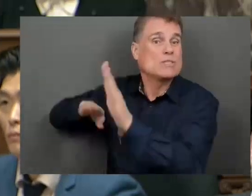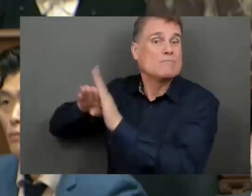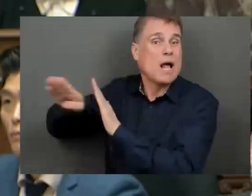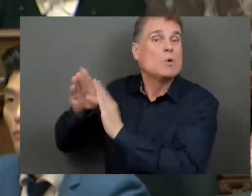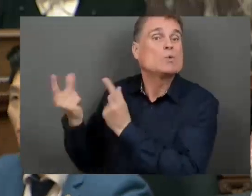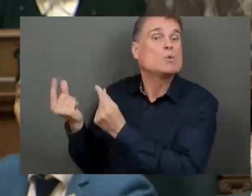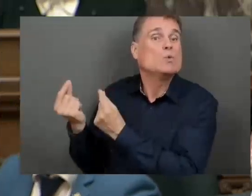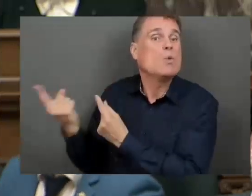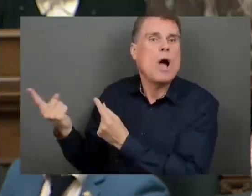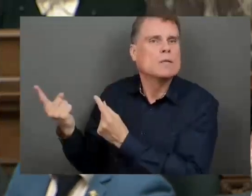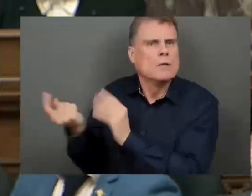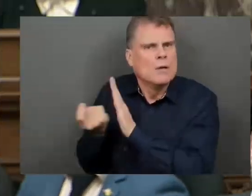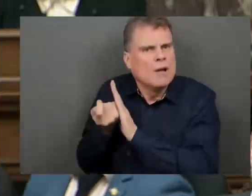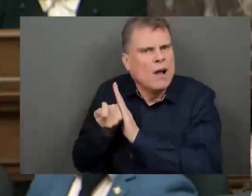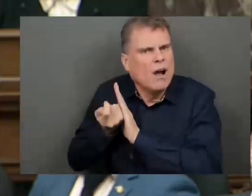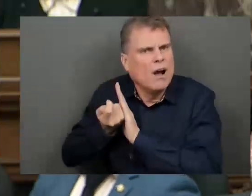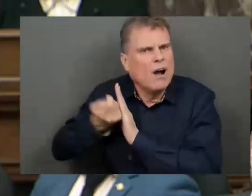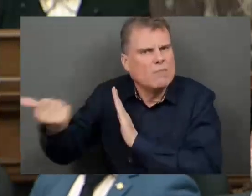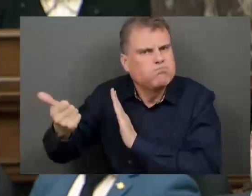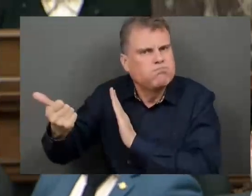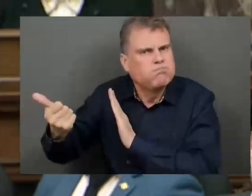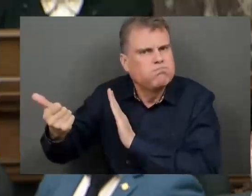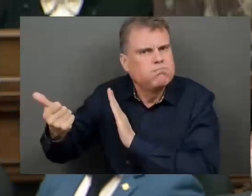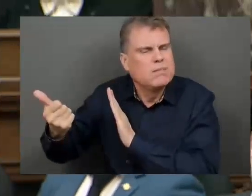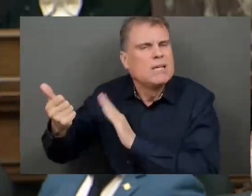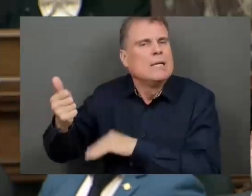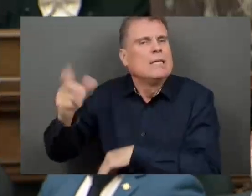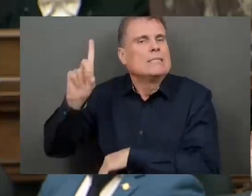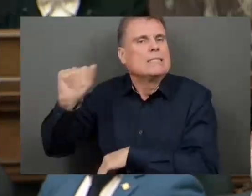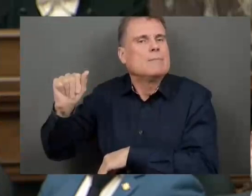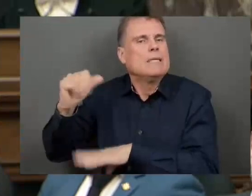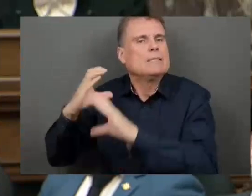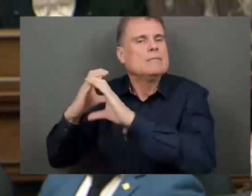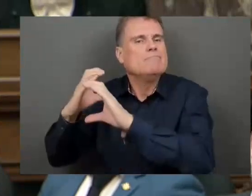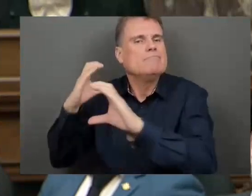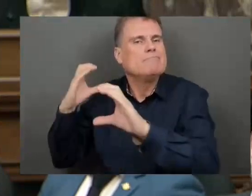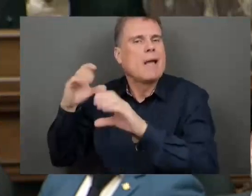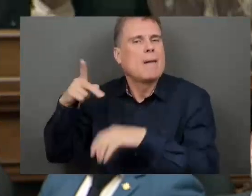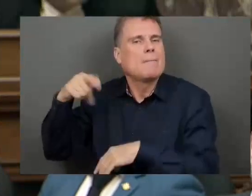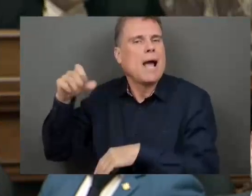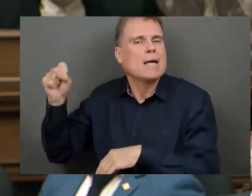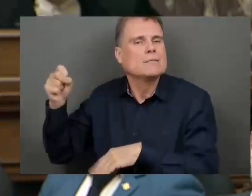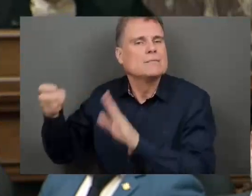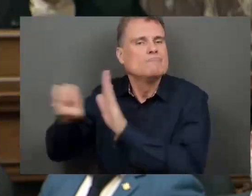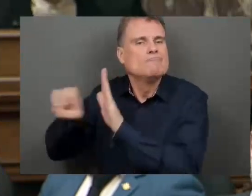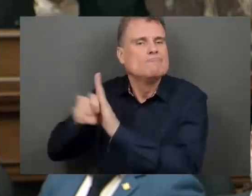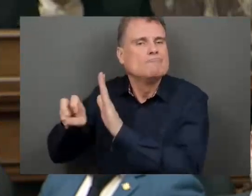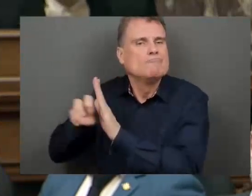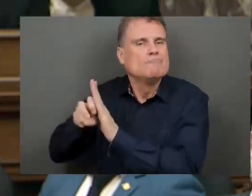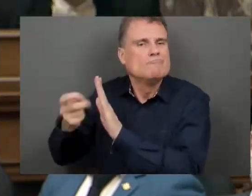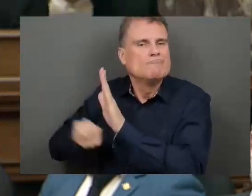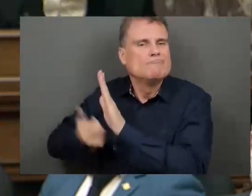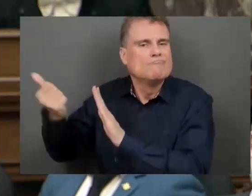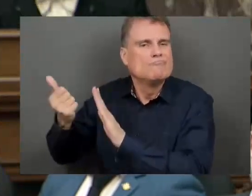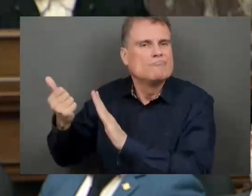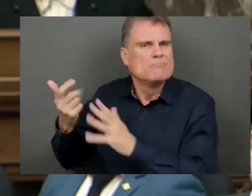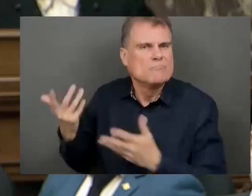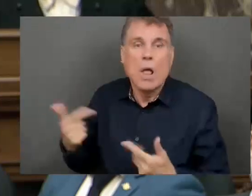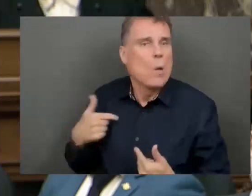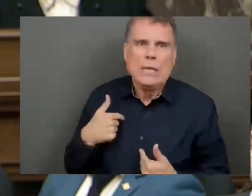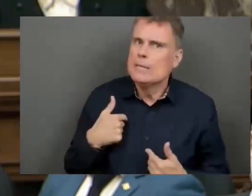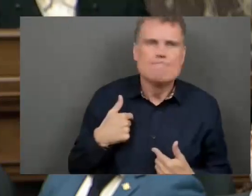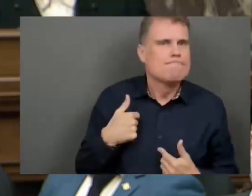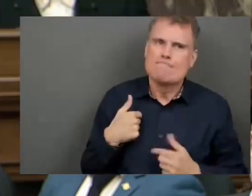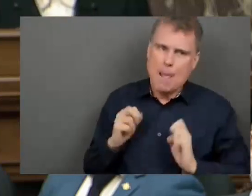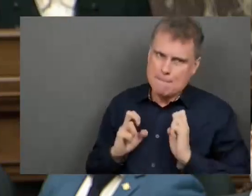from people with disabilities. We returned it, and the list goes on. We have got a lot more work to do, but we'll hold our record up